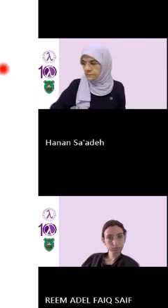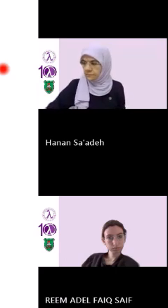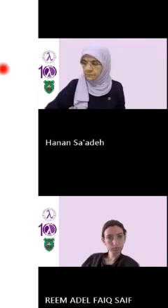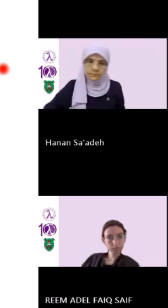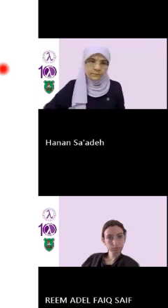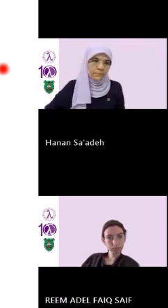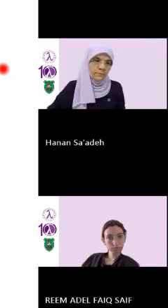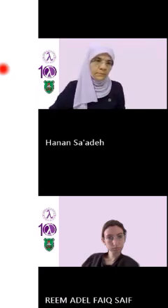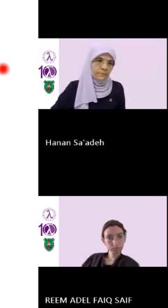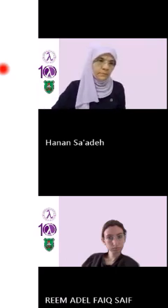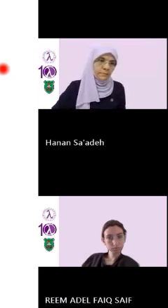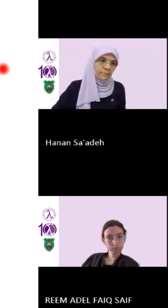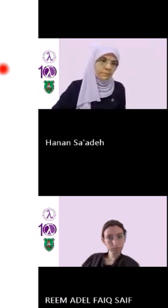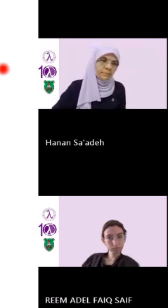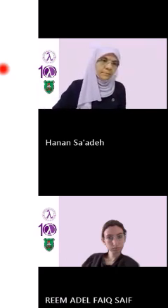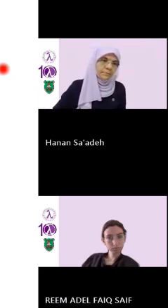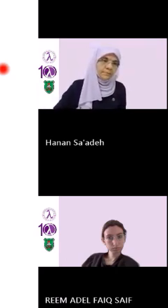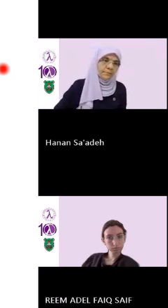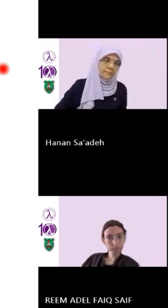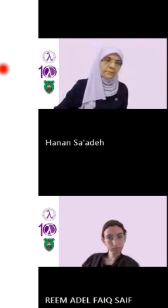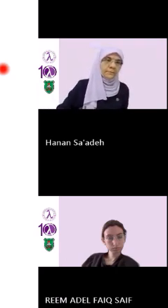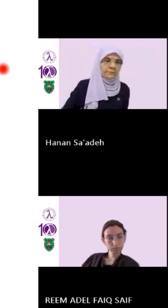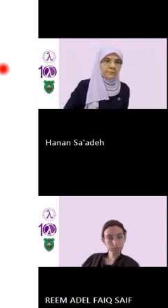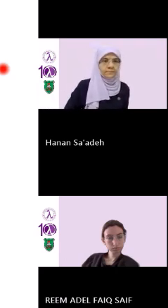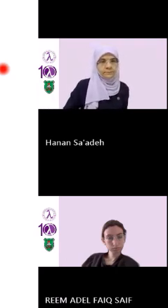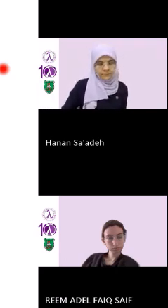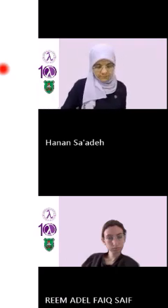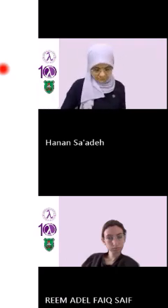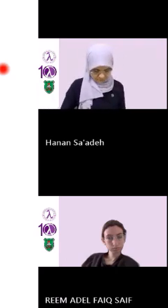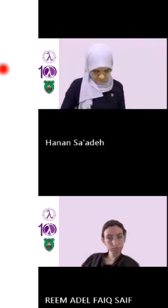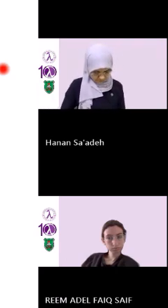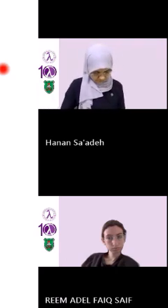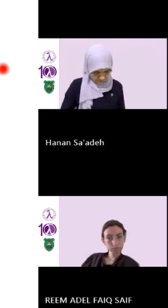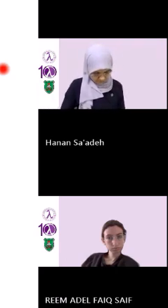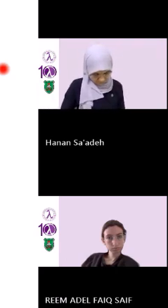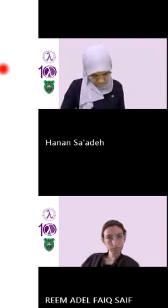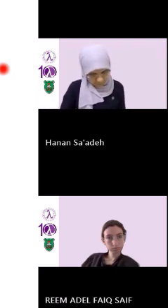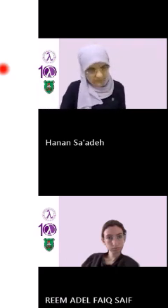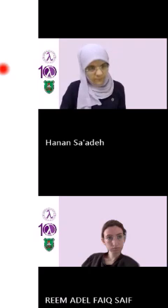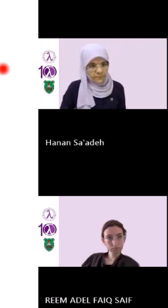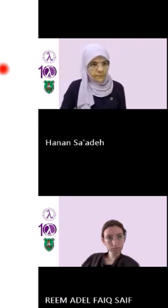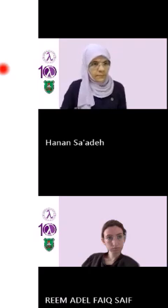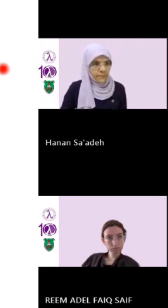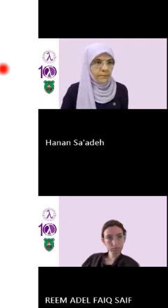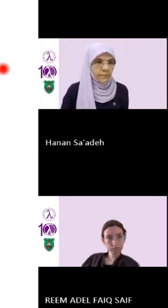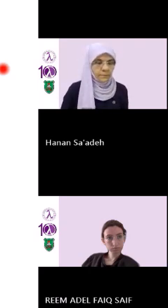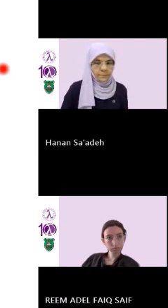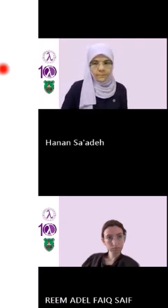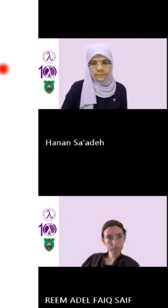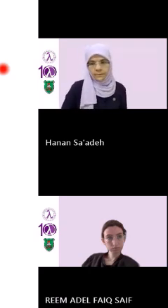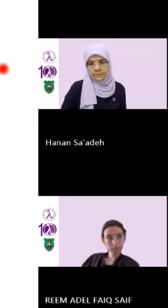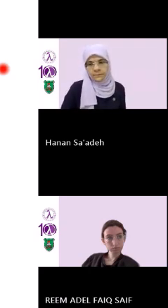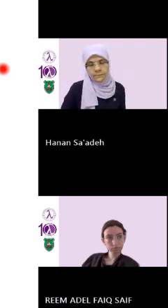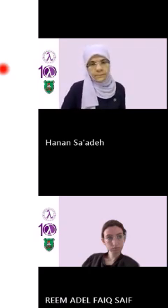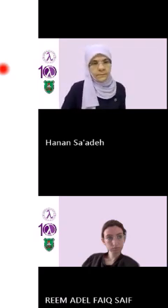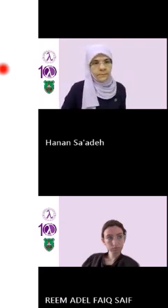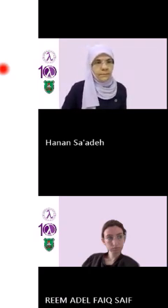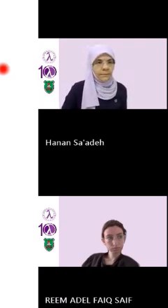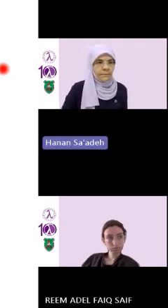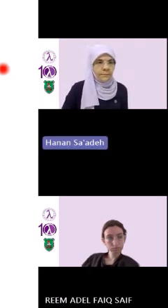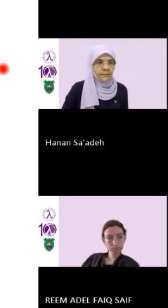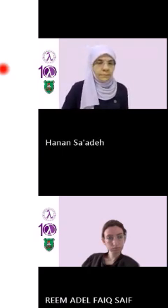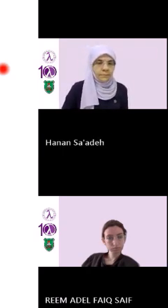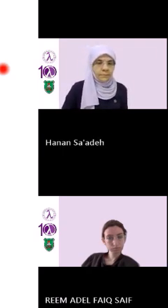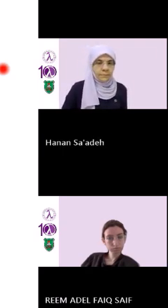field is going into many directions: molecular physics, chemistry, condensed matter, a little bit